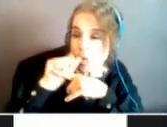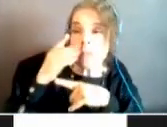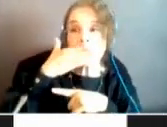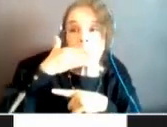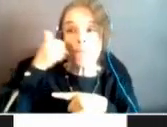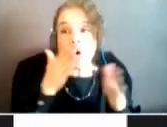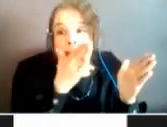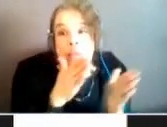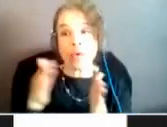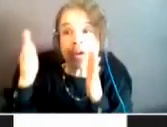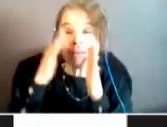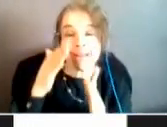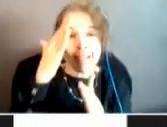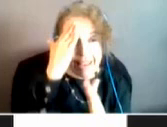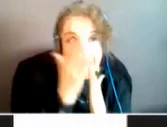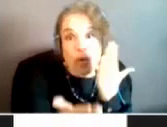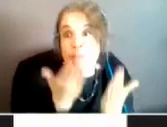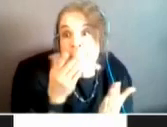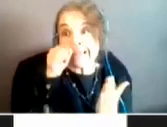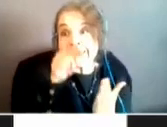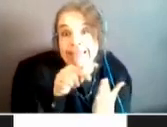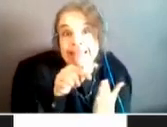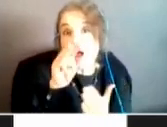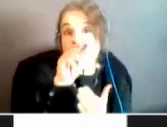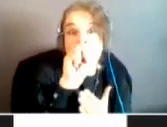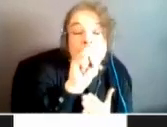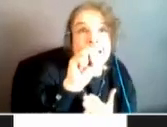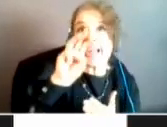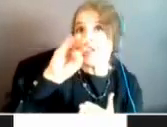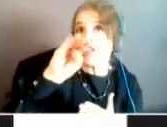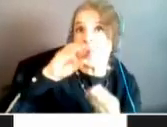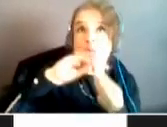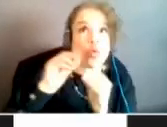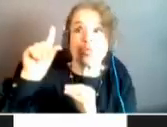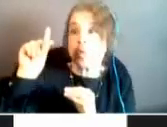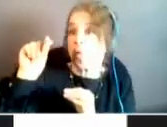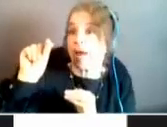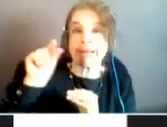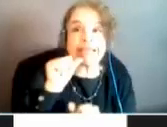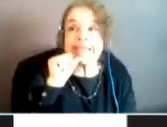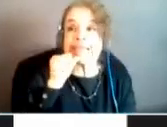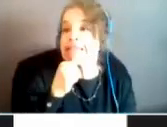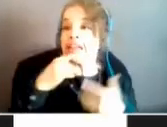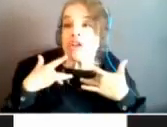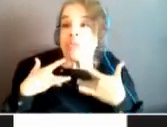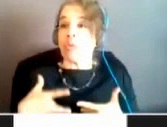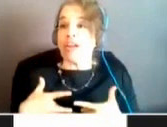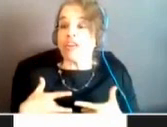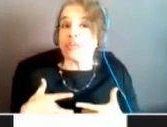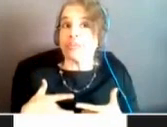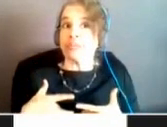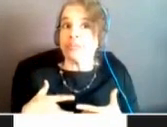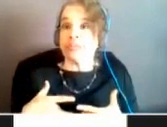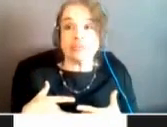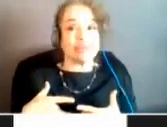better prepared to acknowledge that maybe this Mrs. Smith in room 20 is suffering from depression.